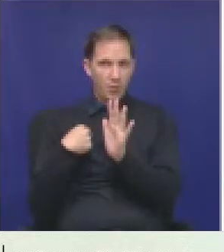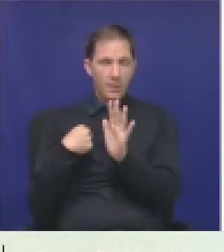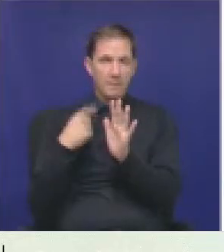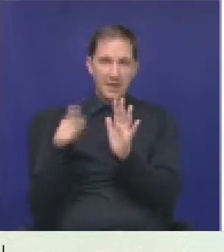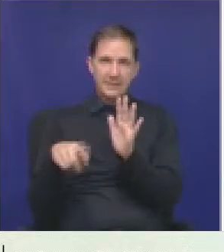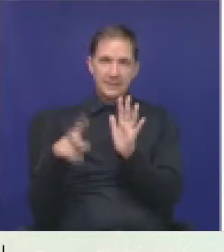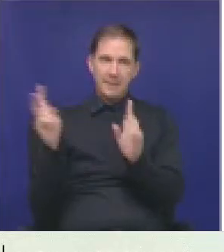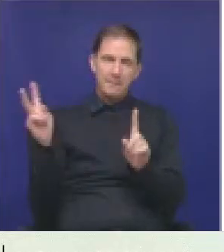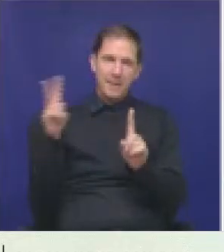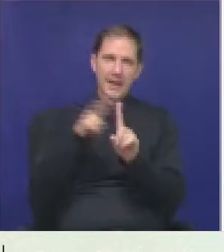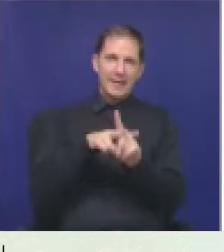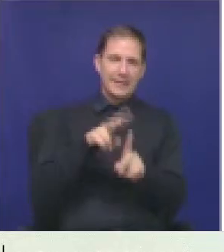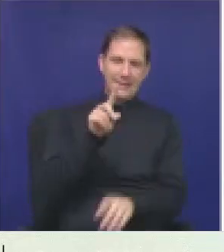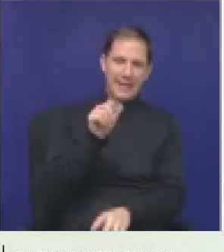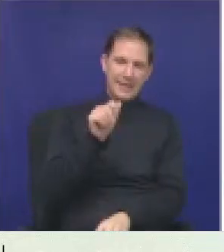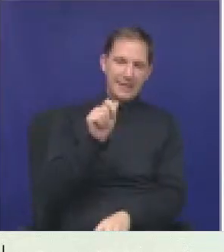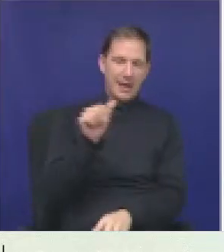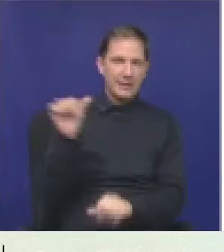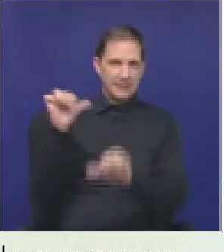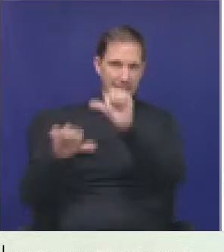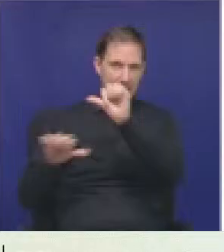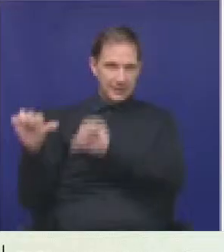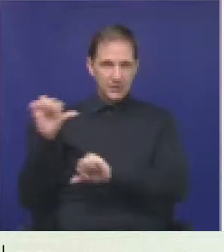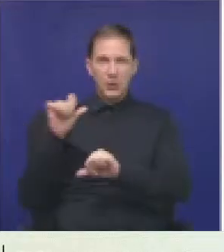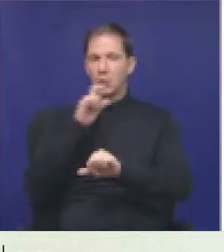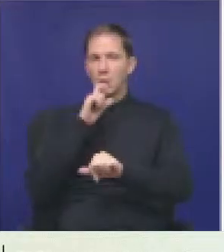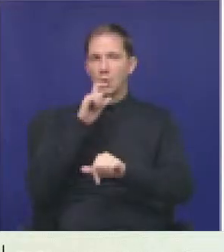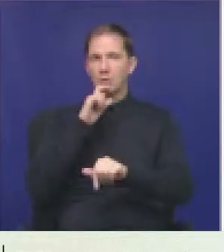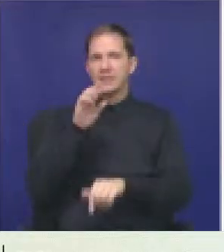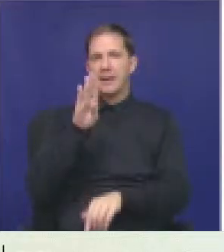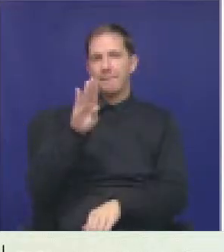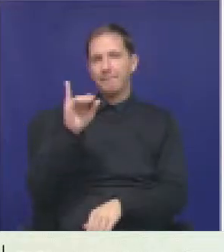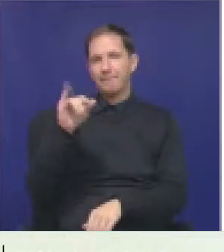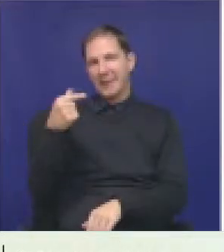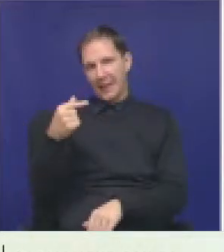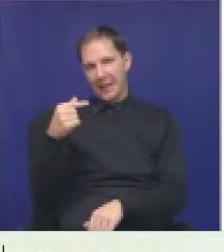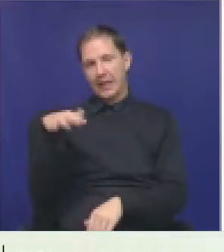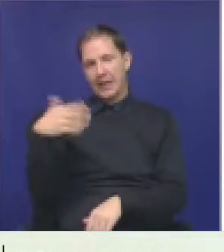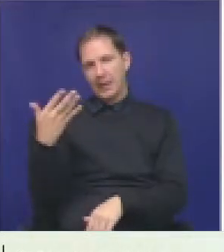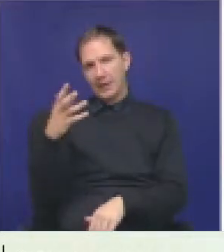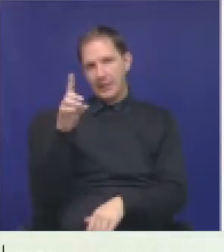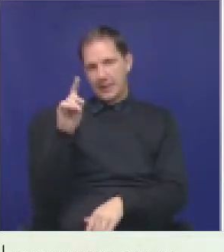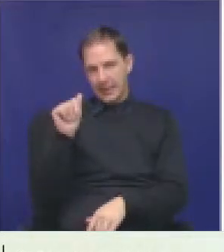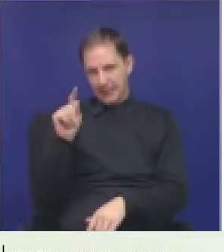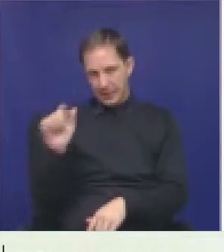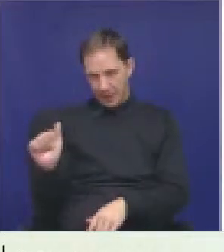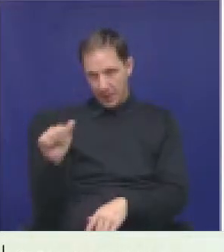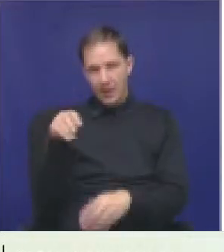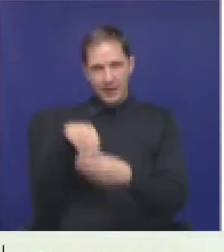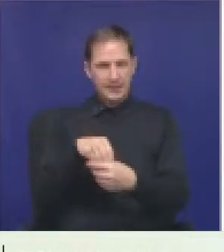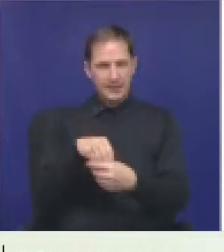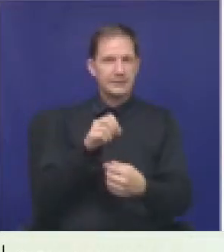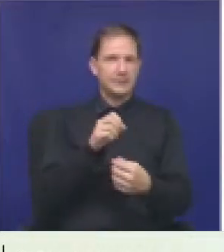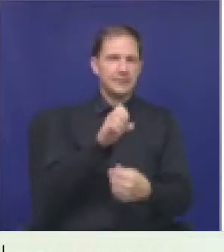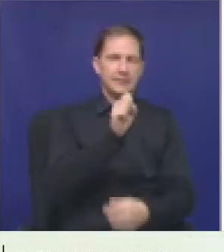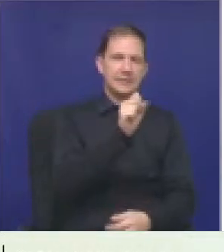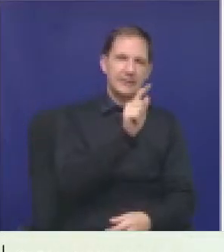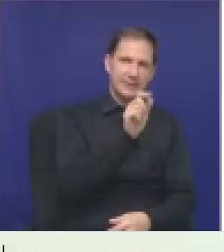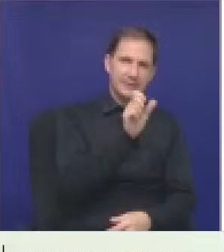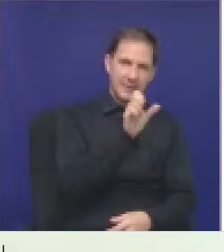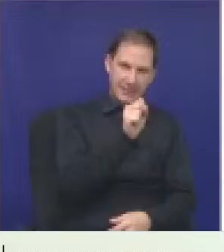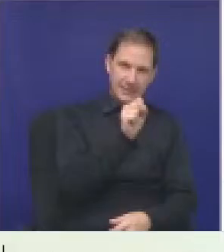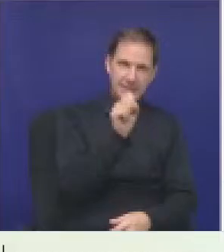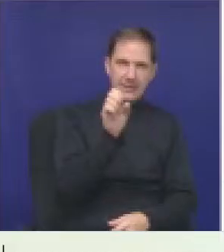modern methods to big data and alternative data source, and exploring the use of cloud technology in Stats SA. Central to Stats SA